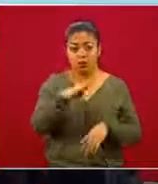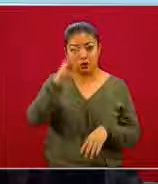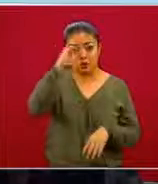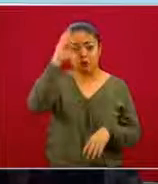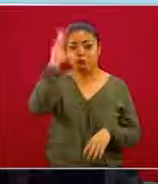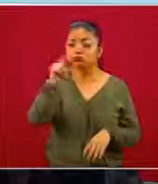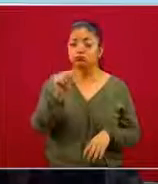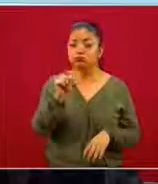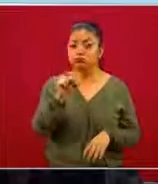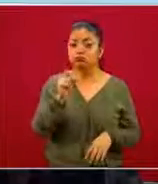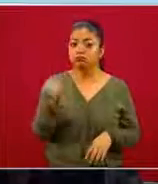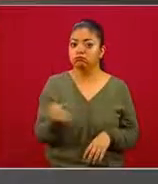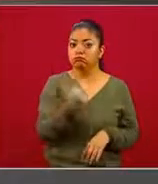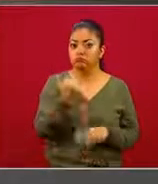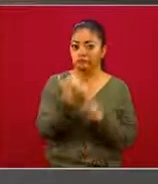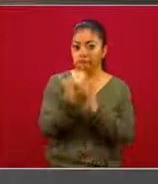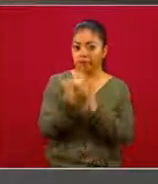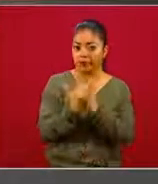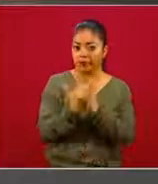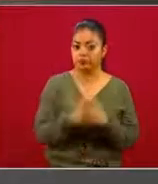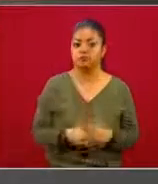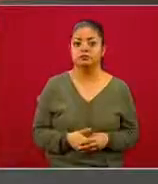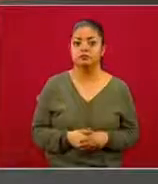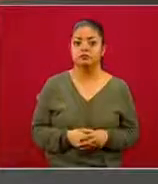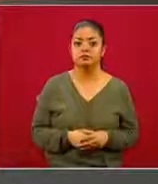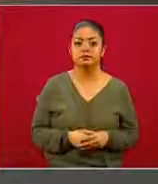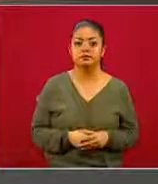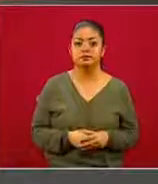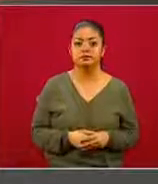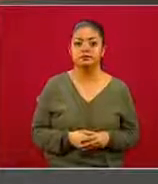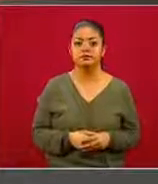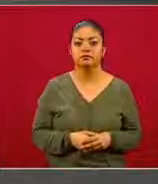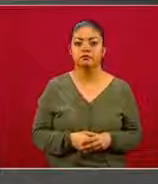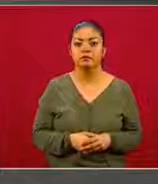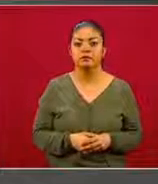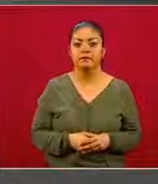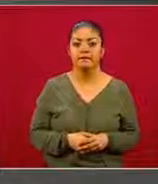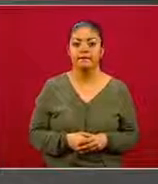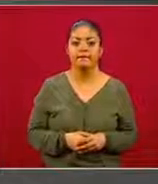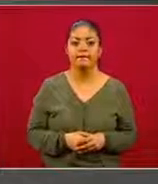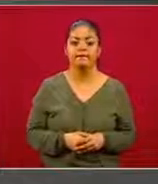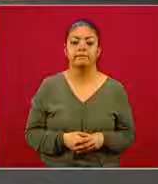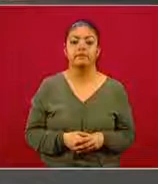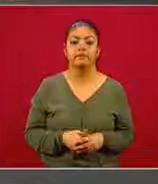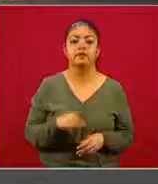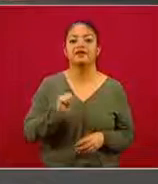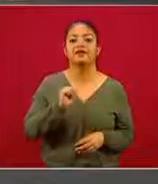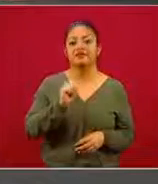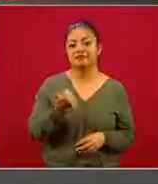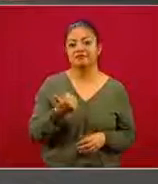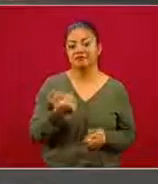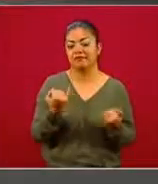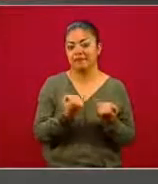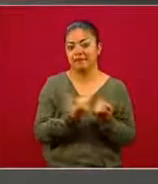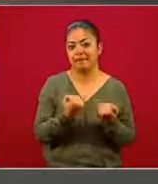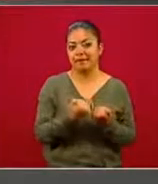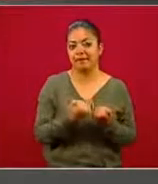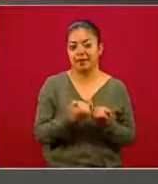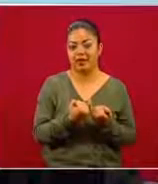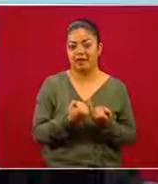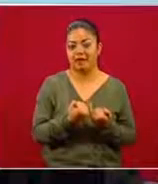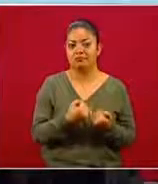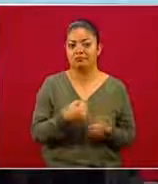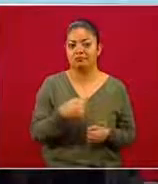side. Fortunately, we have had very few children who have died. Fortunately, we have had very few children